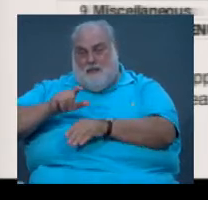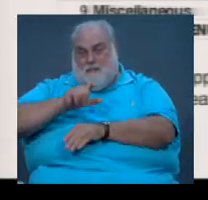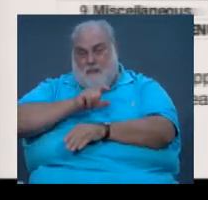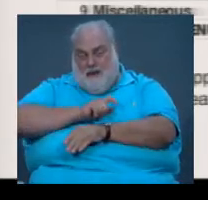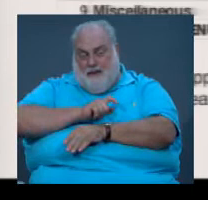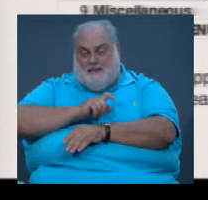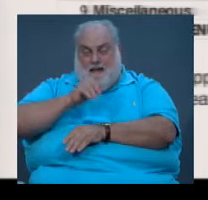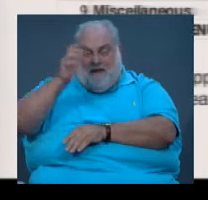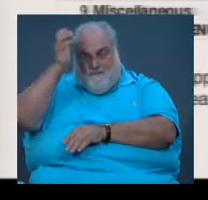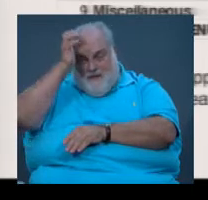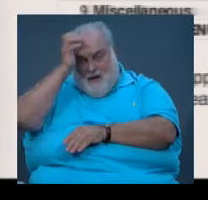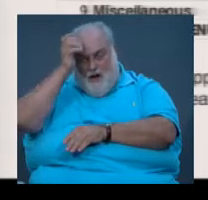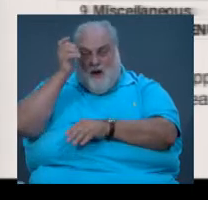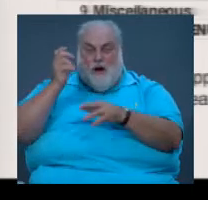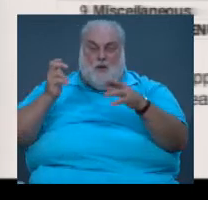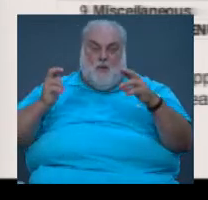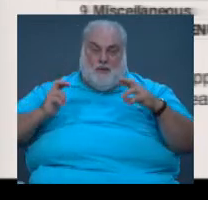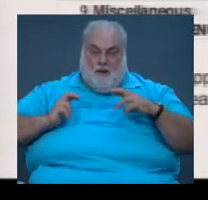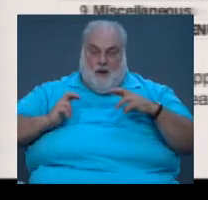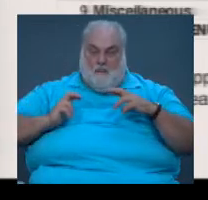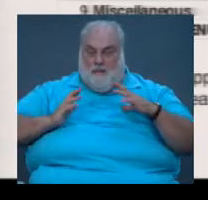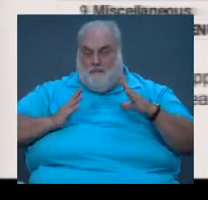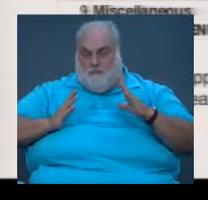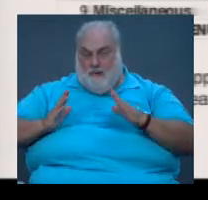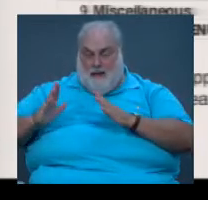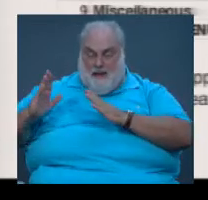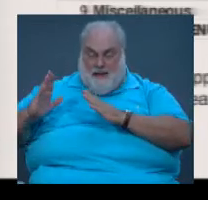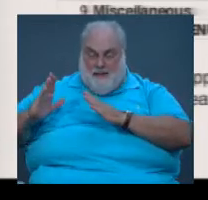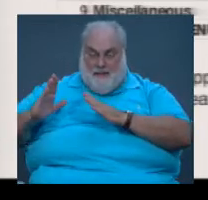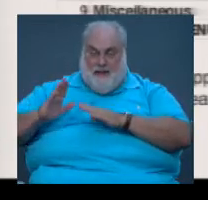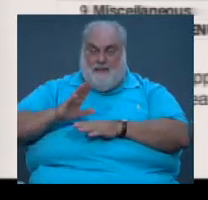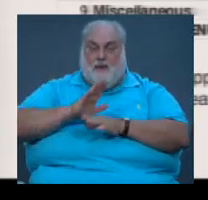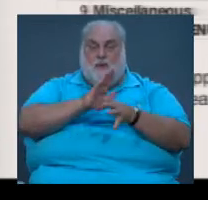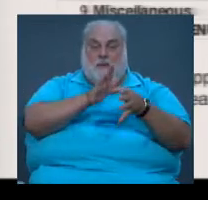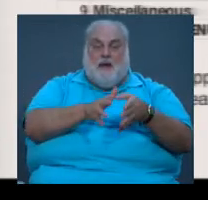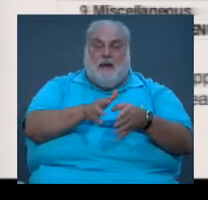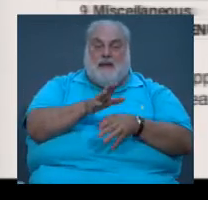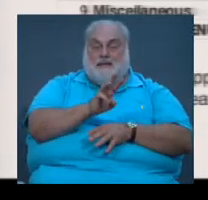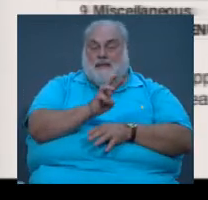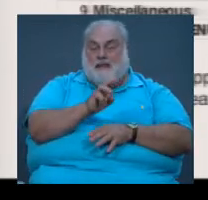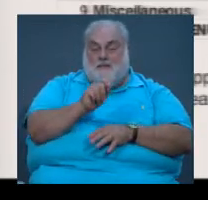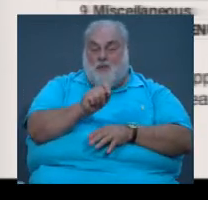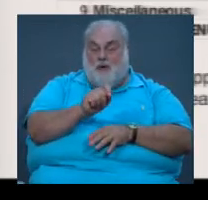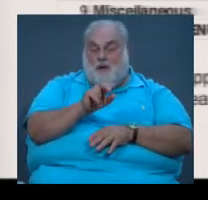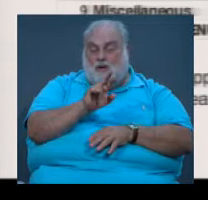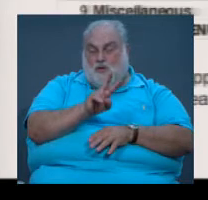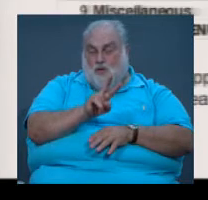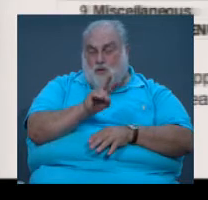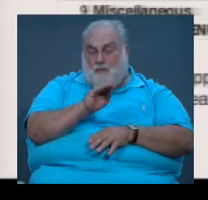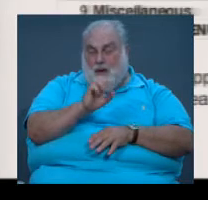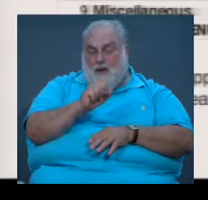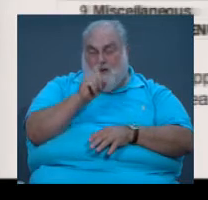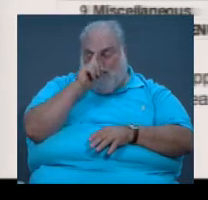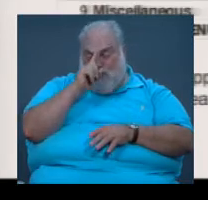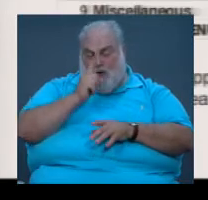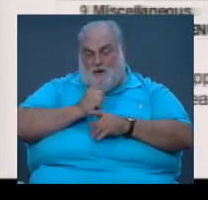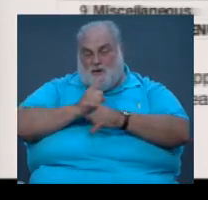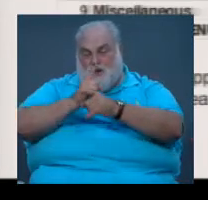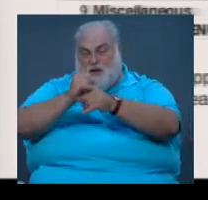through to those plans, and the remaining 6.2 million is available for general fund